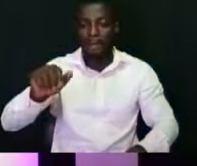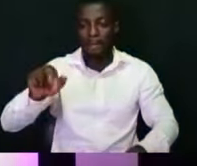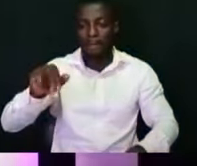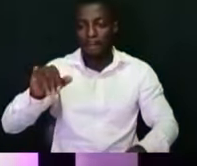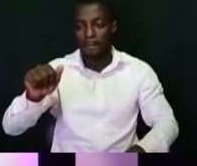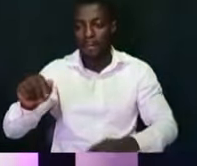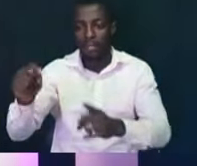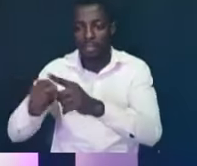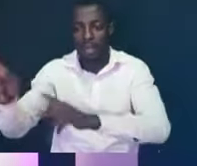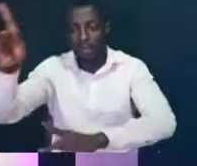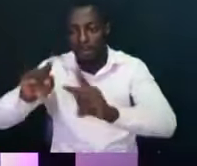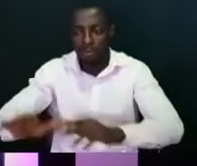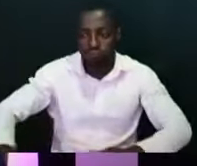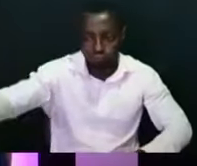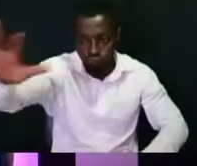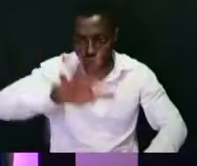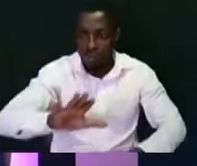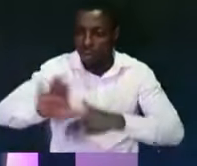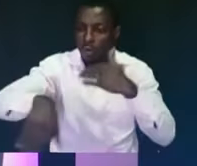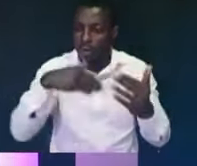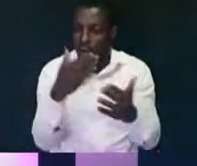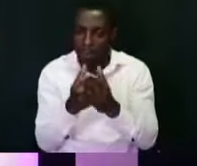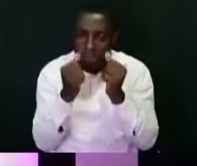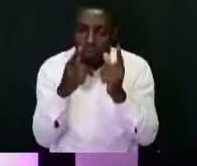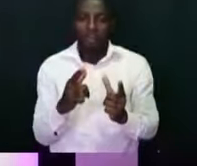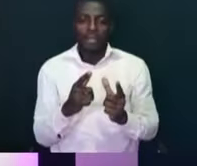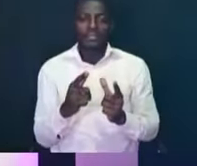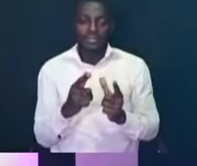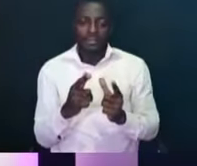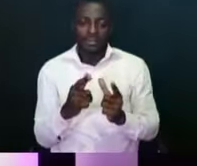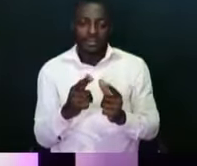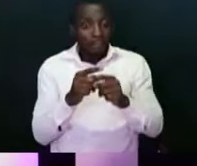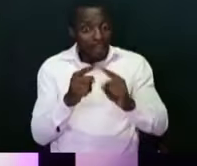Samaria he posted that he was someone